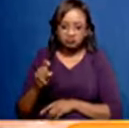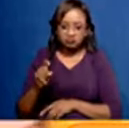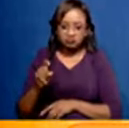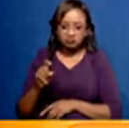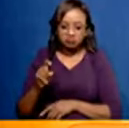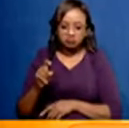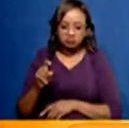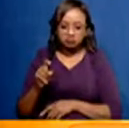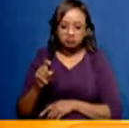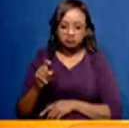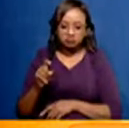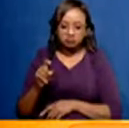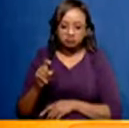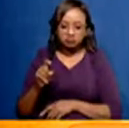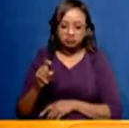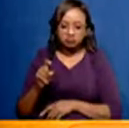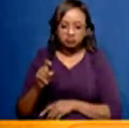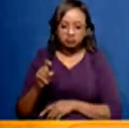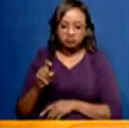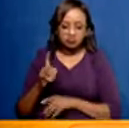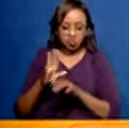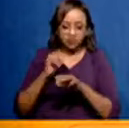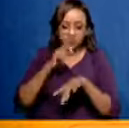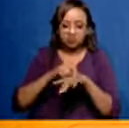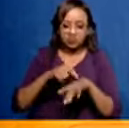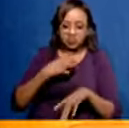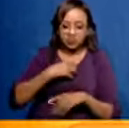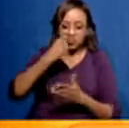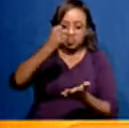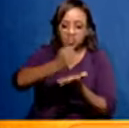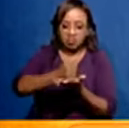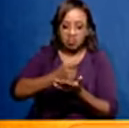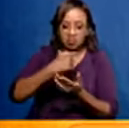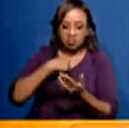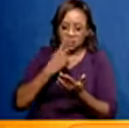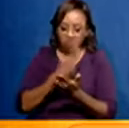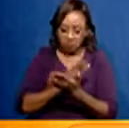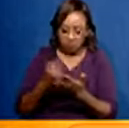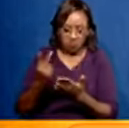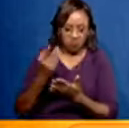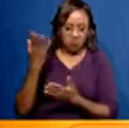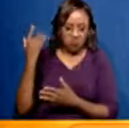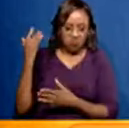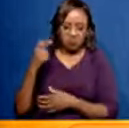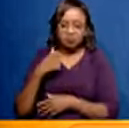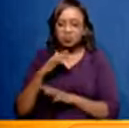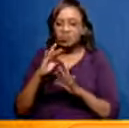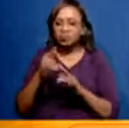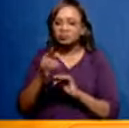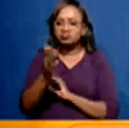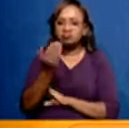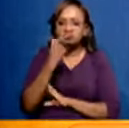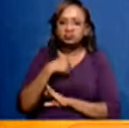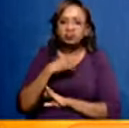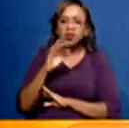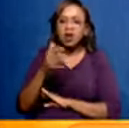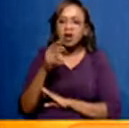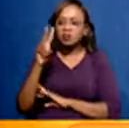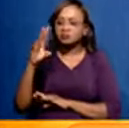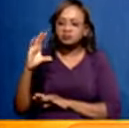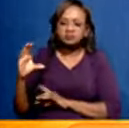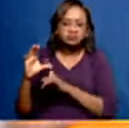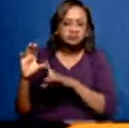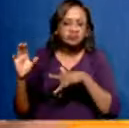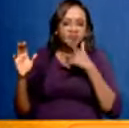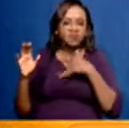let's be open. So since I was appointed in the last 2 weeks, you asked me how did the vice chancellor respond